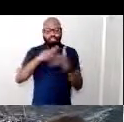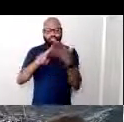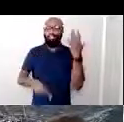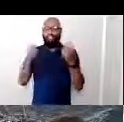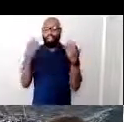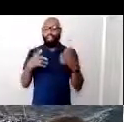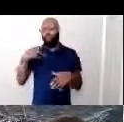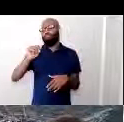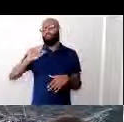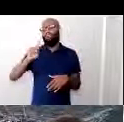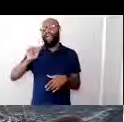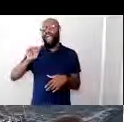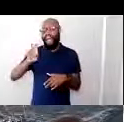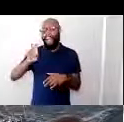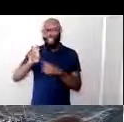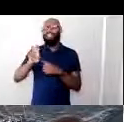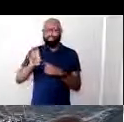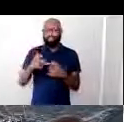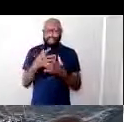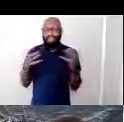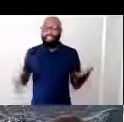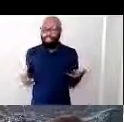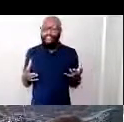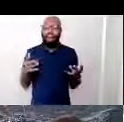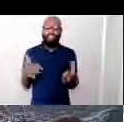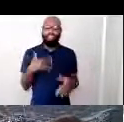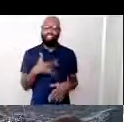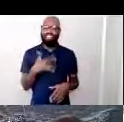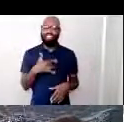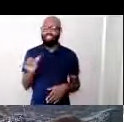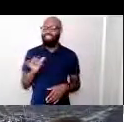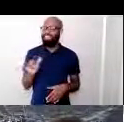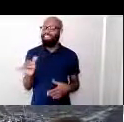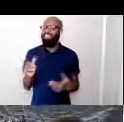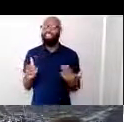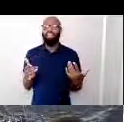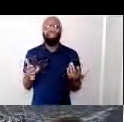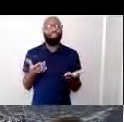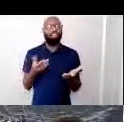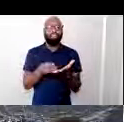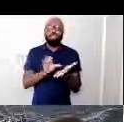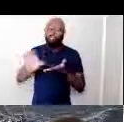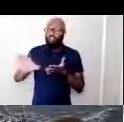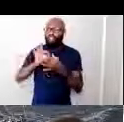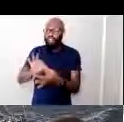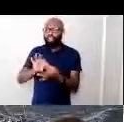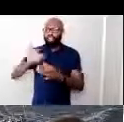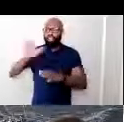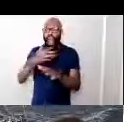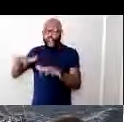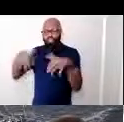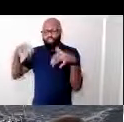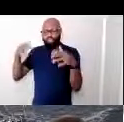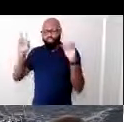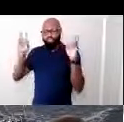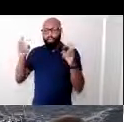do. You know, a lot of it, you know, quite frankly, you know, goes to more that concert side of things, but it does contribute